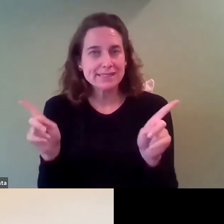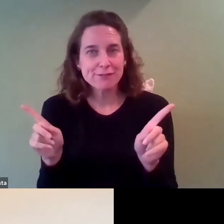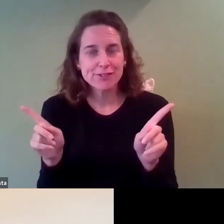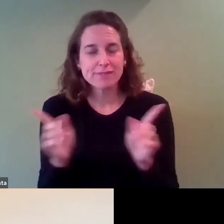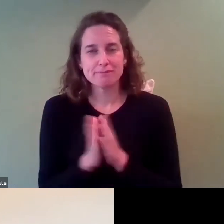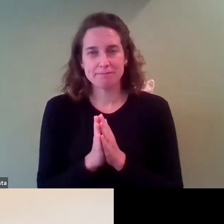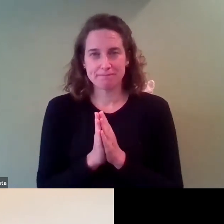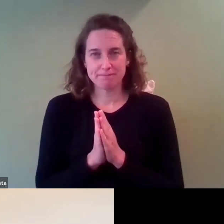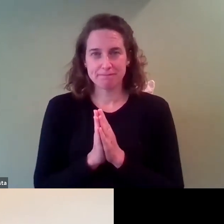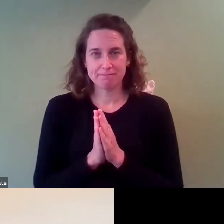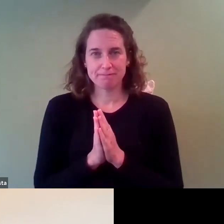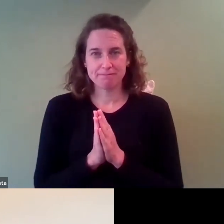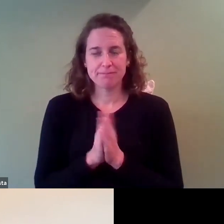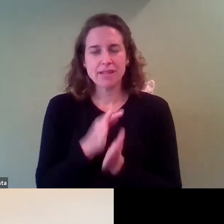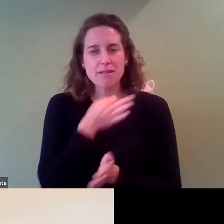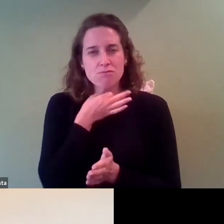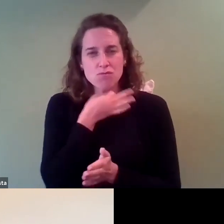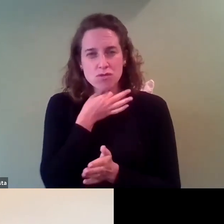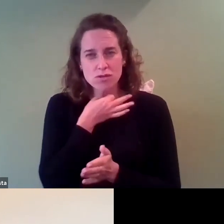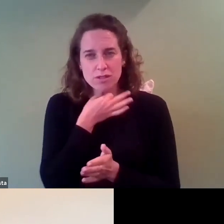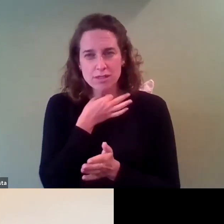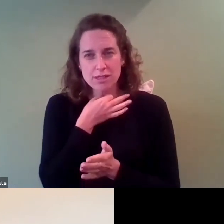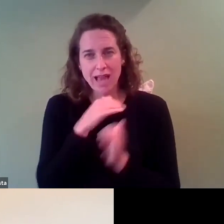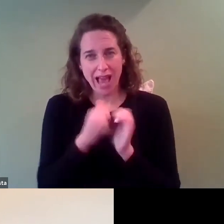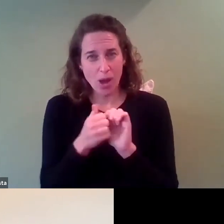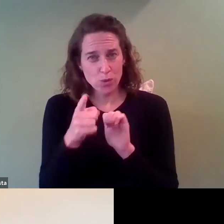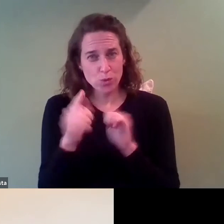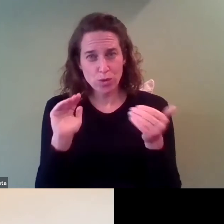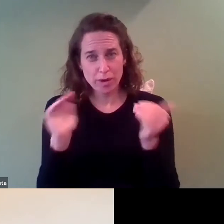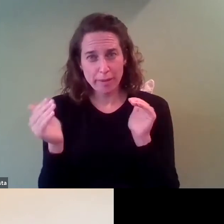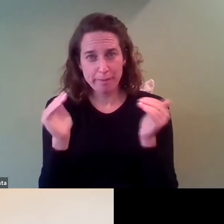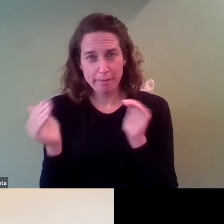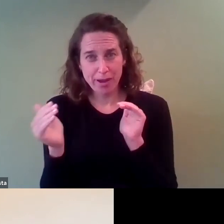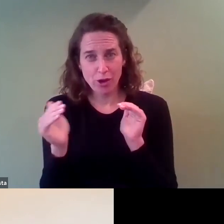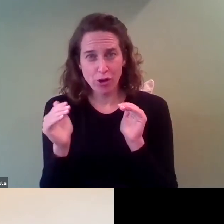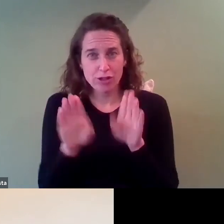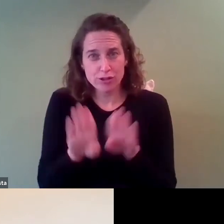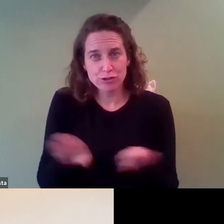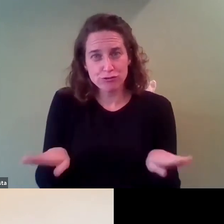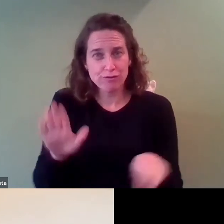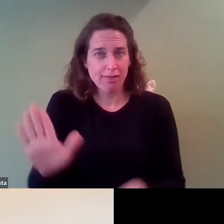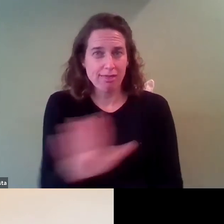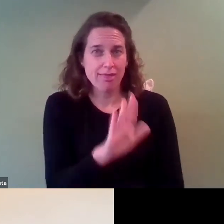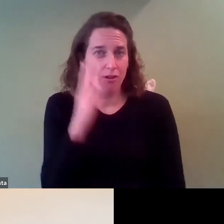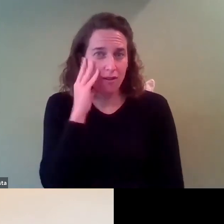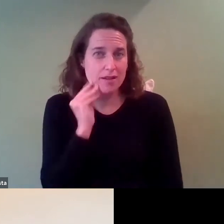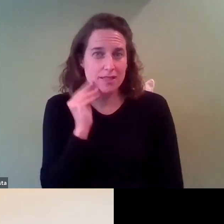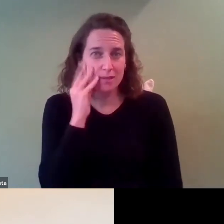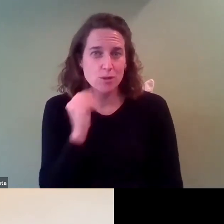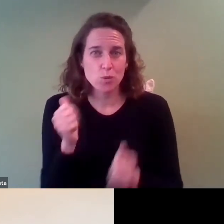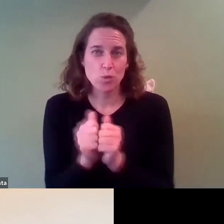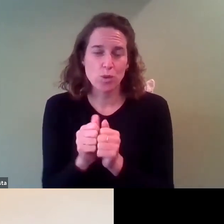So how do you compare what kids are experiencing in this new phase of